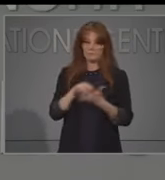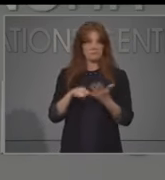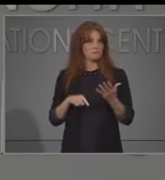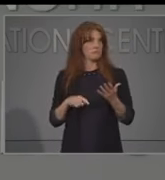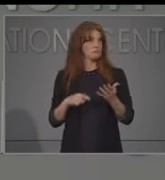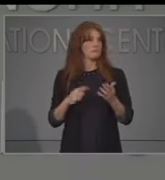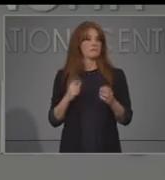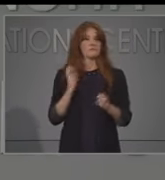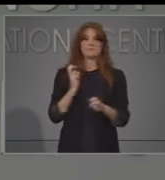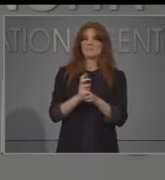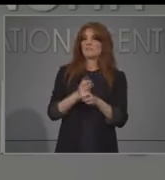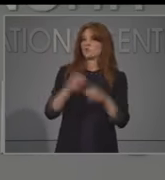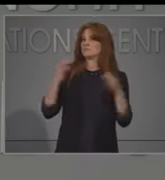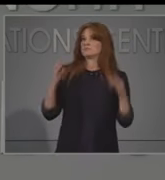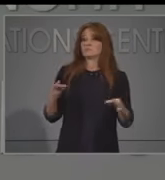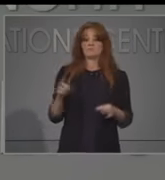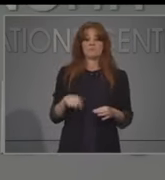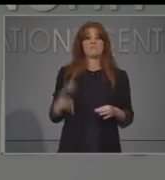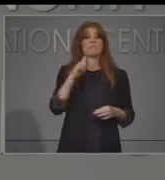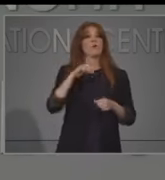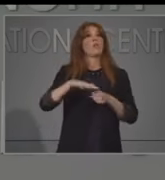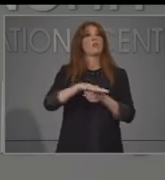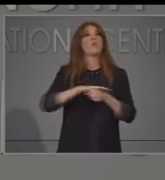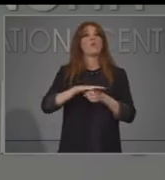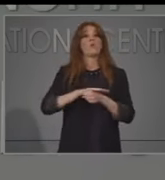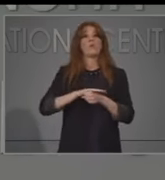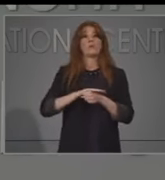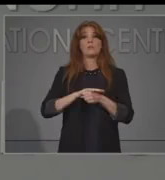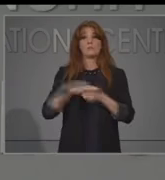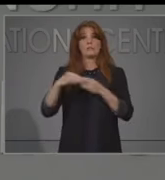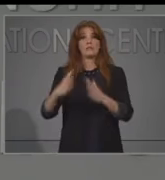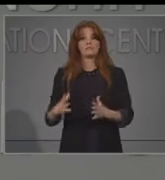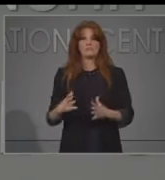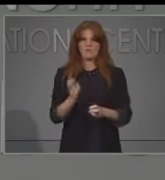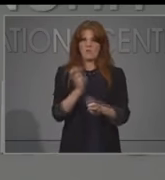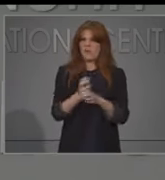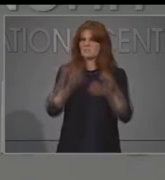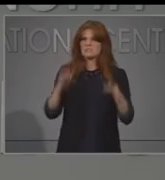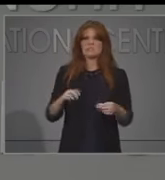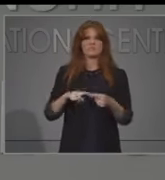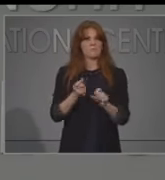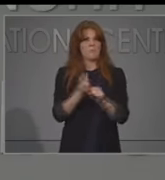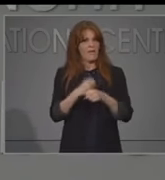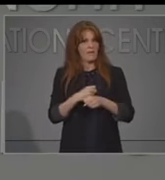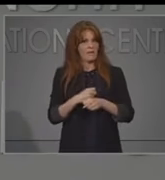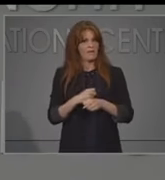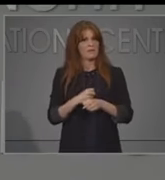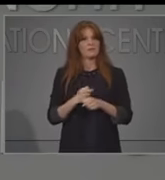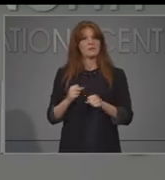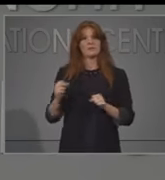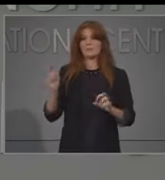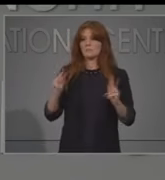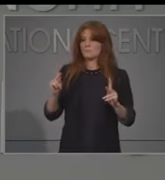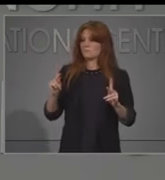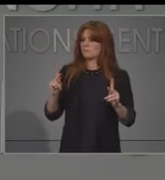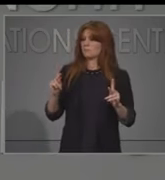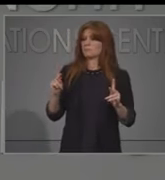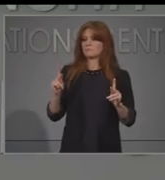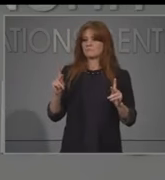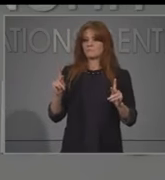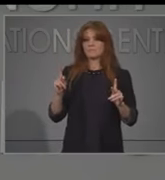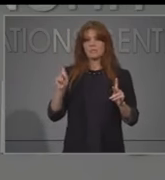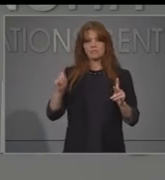that local officials are trying to make right now. It's important that people have the opportunity